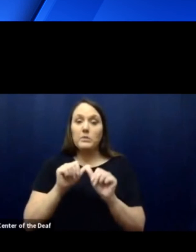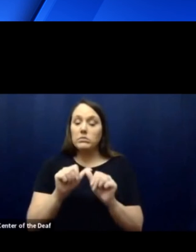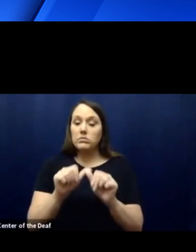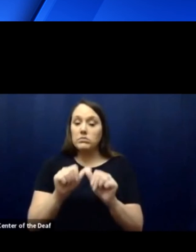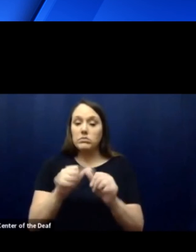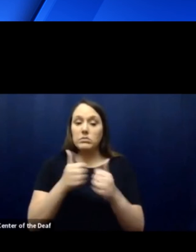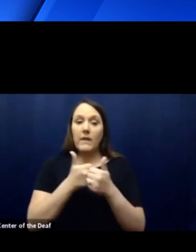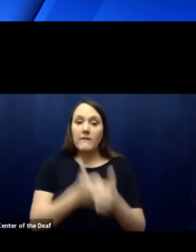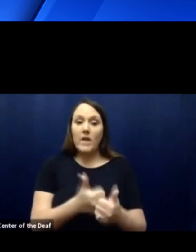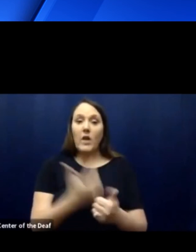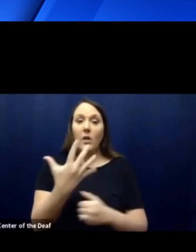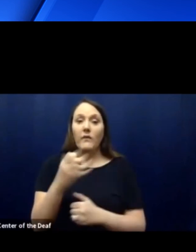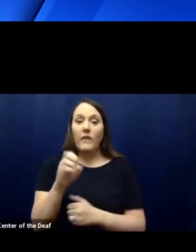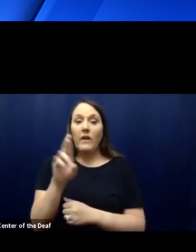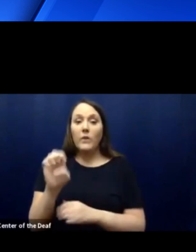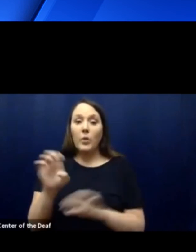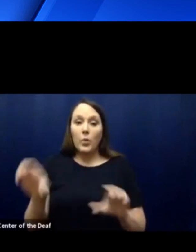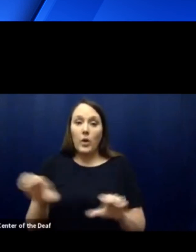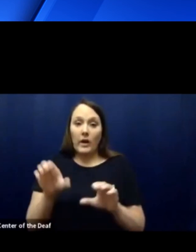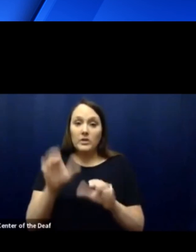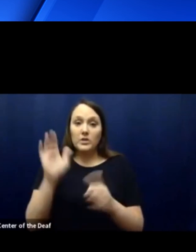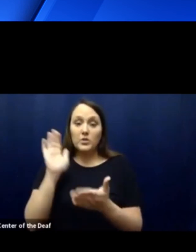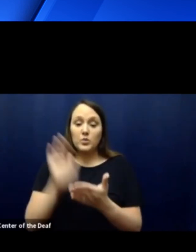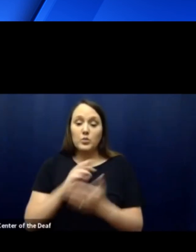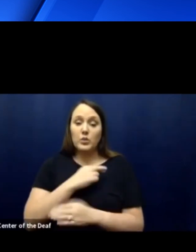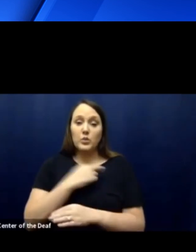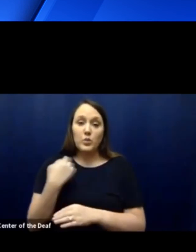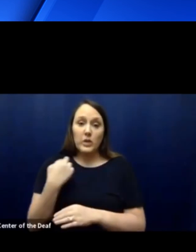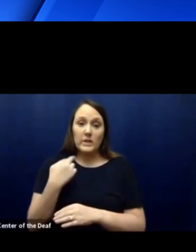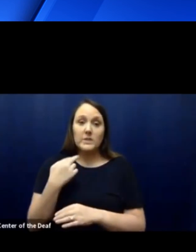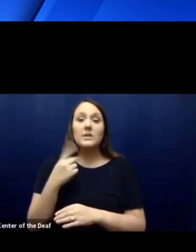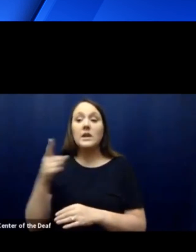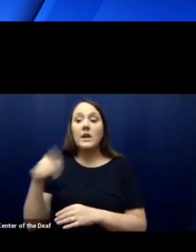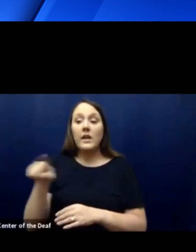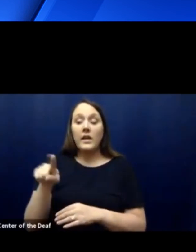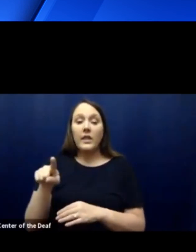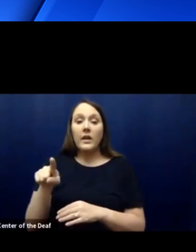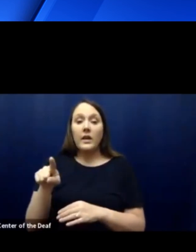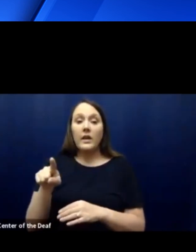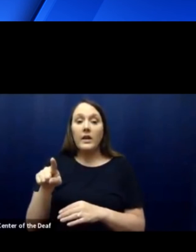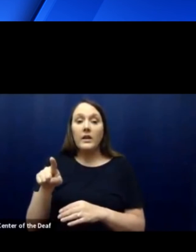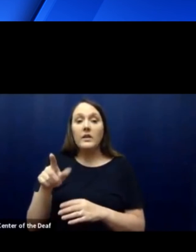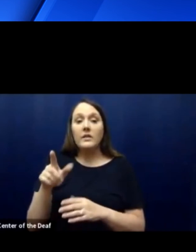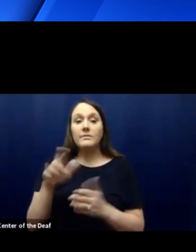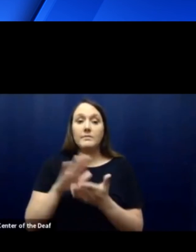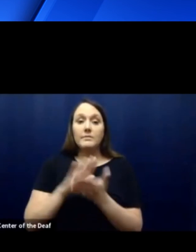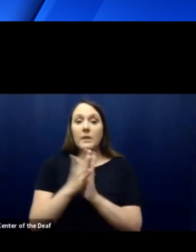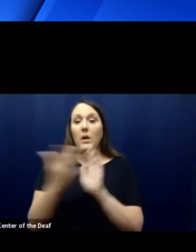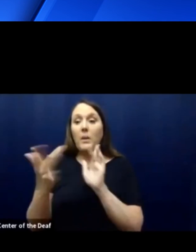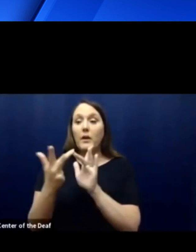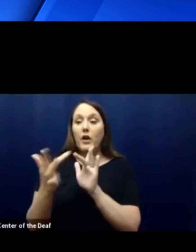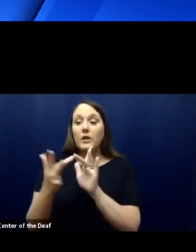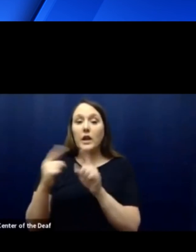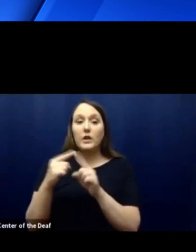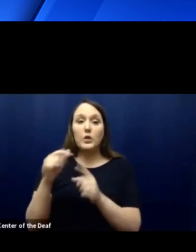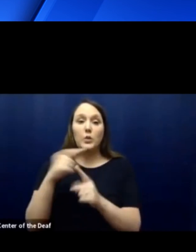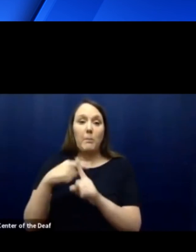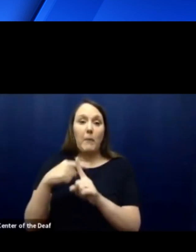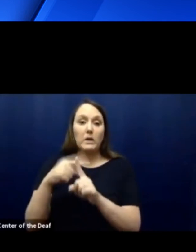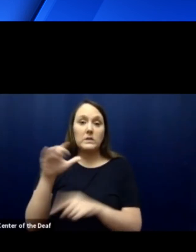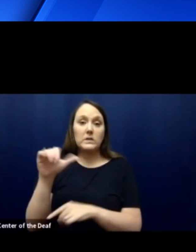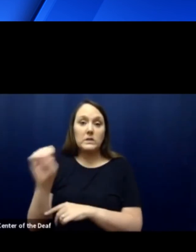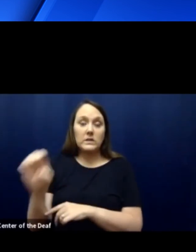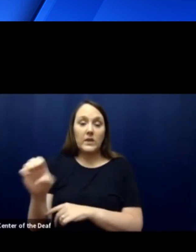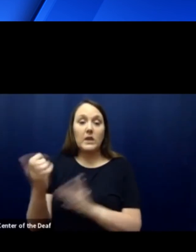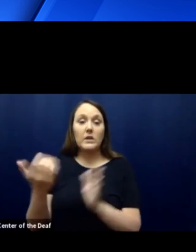core actions to reduce the risk that they become a contact to a case. And